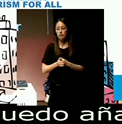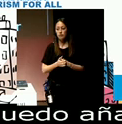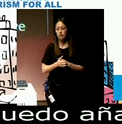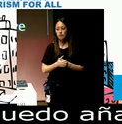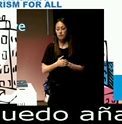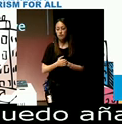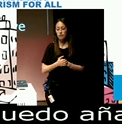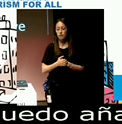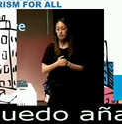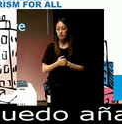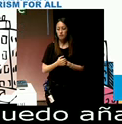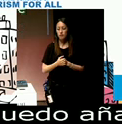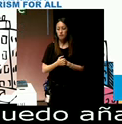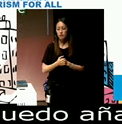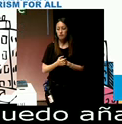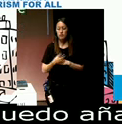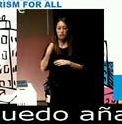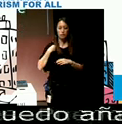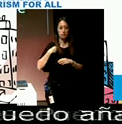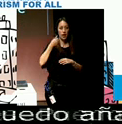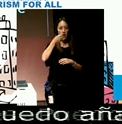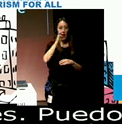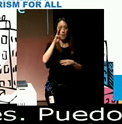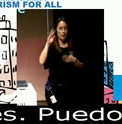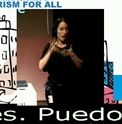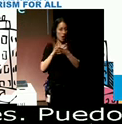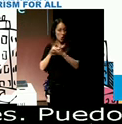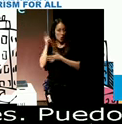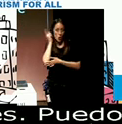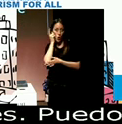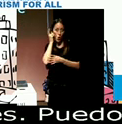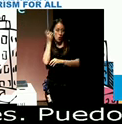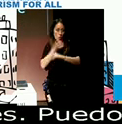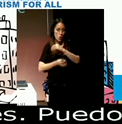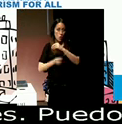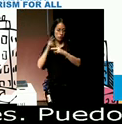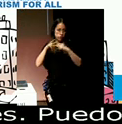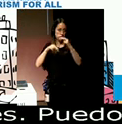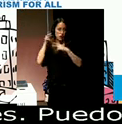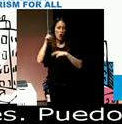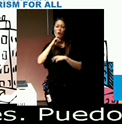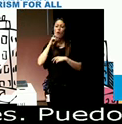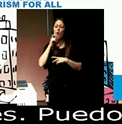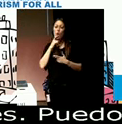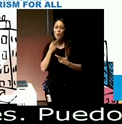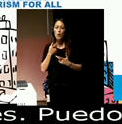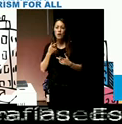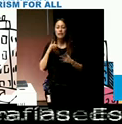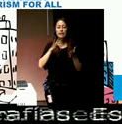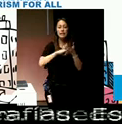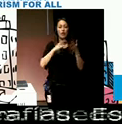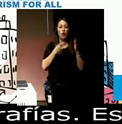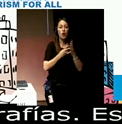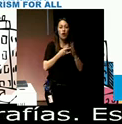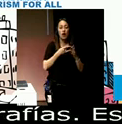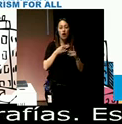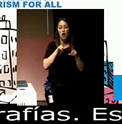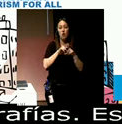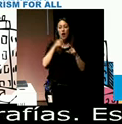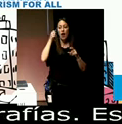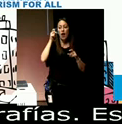with web technologies like HTML5 or JavaScript. So the application is 100%